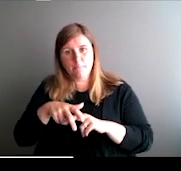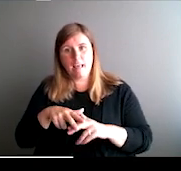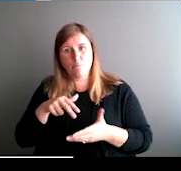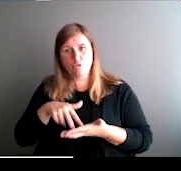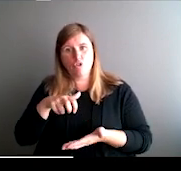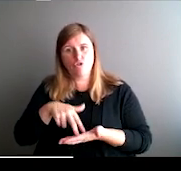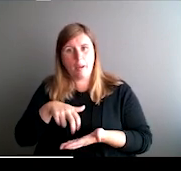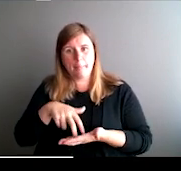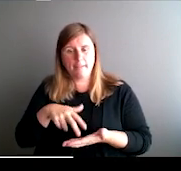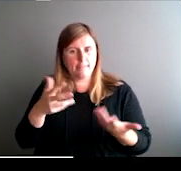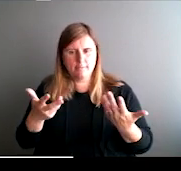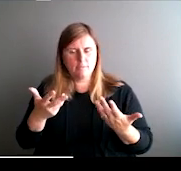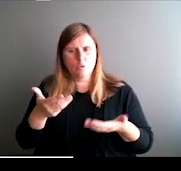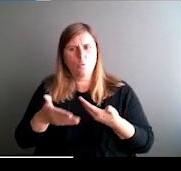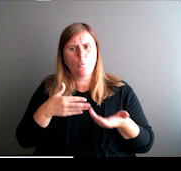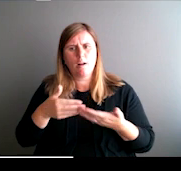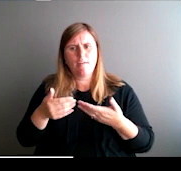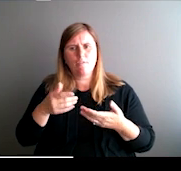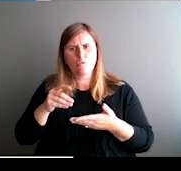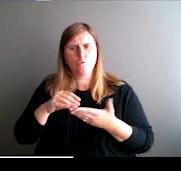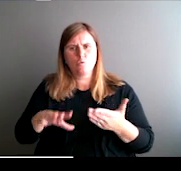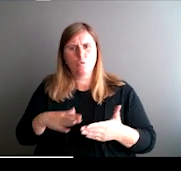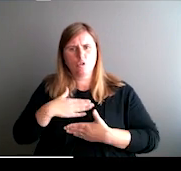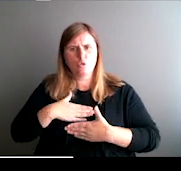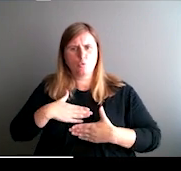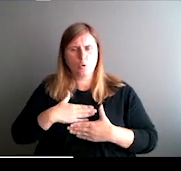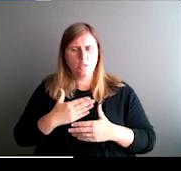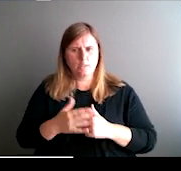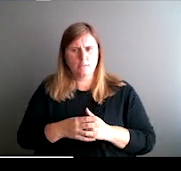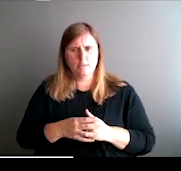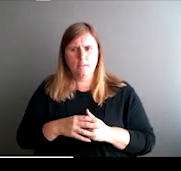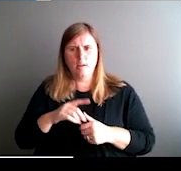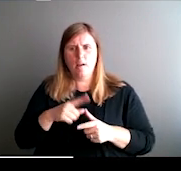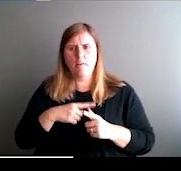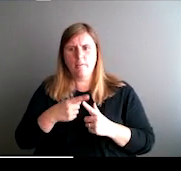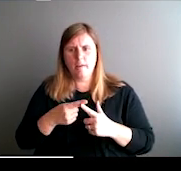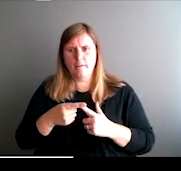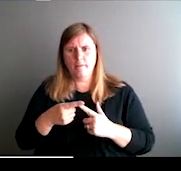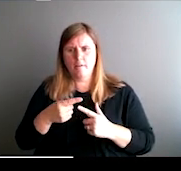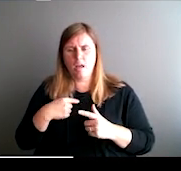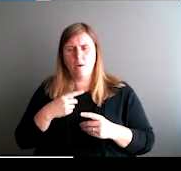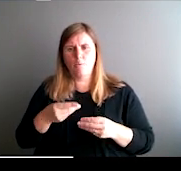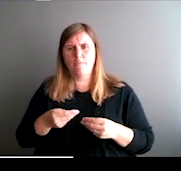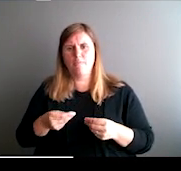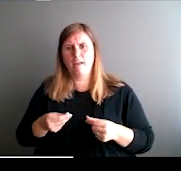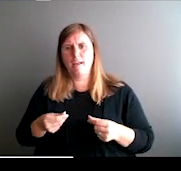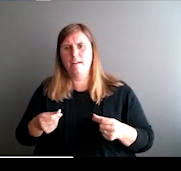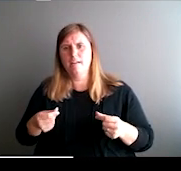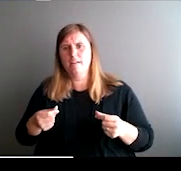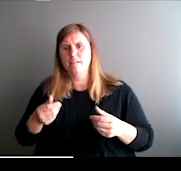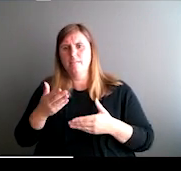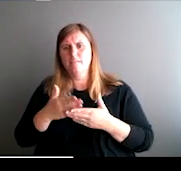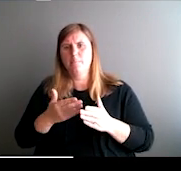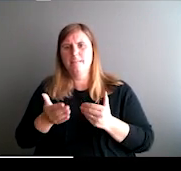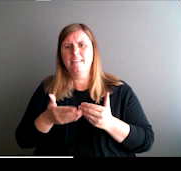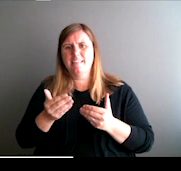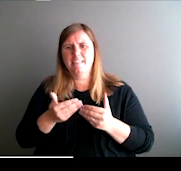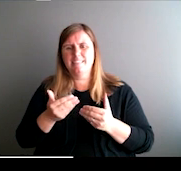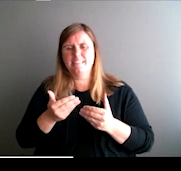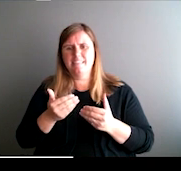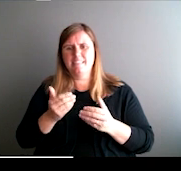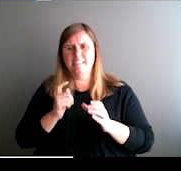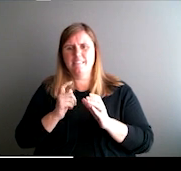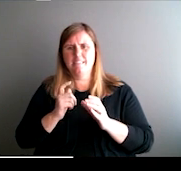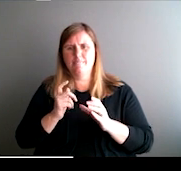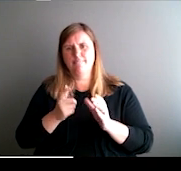trampoline, whatever sort of the student enjoys. And then I'll fade in some easy demands. If it's a